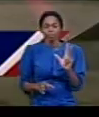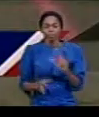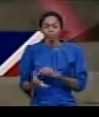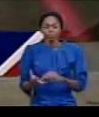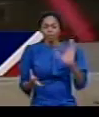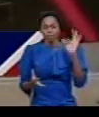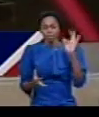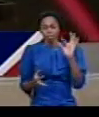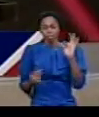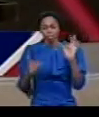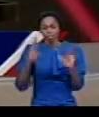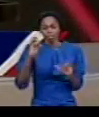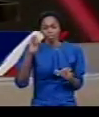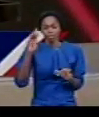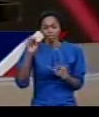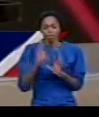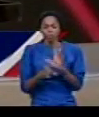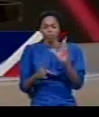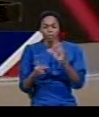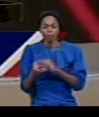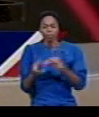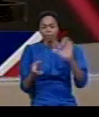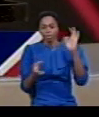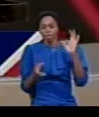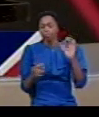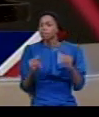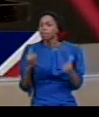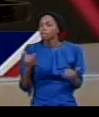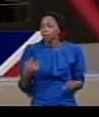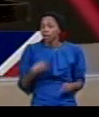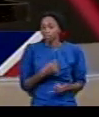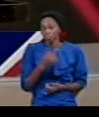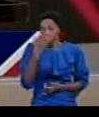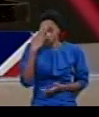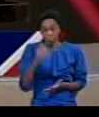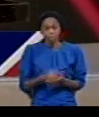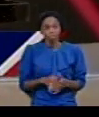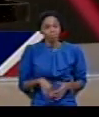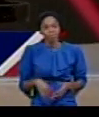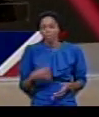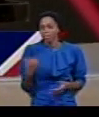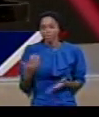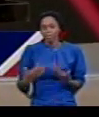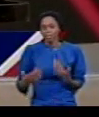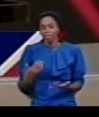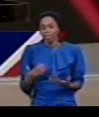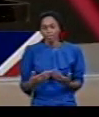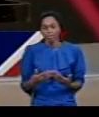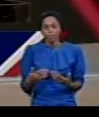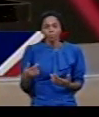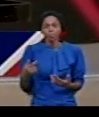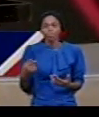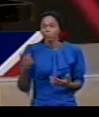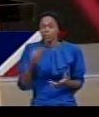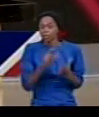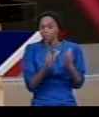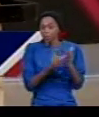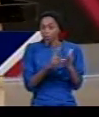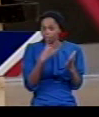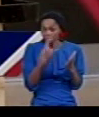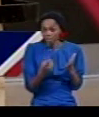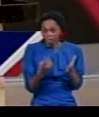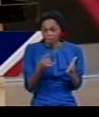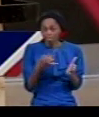says in Romans chapter 3, verse 19, now we know that what things soever the law saith,